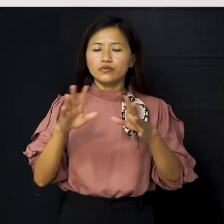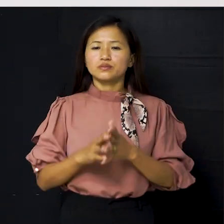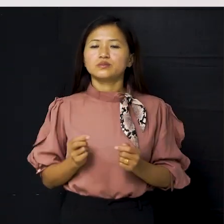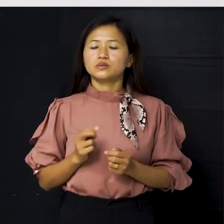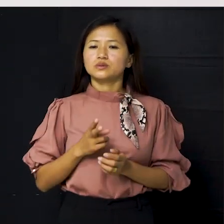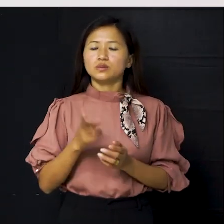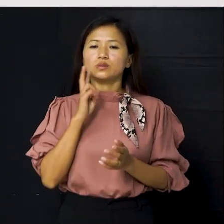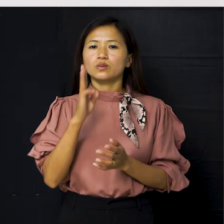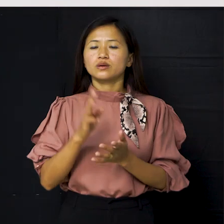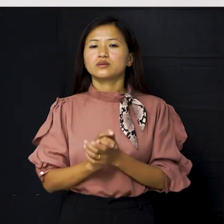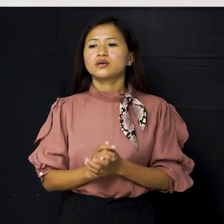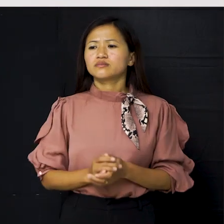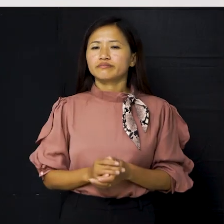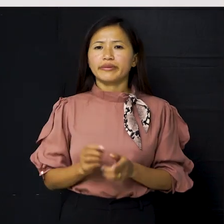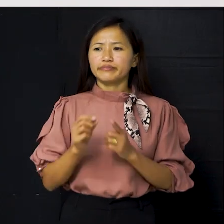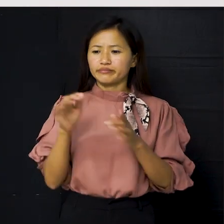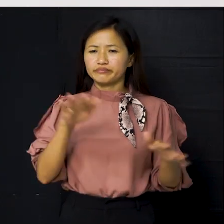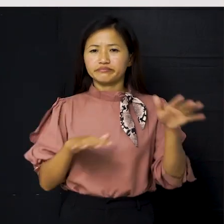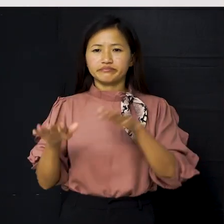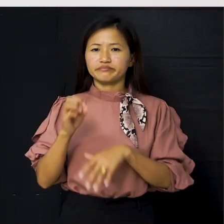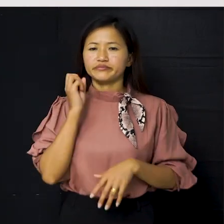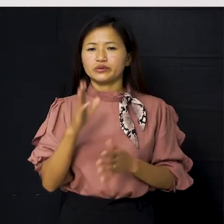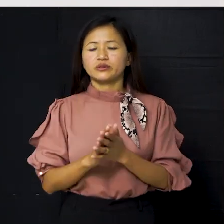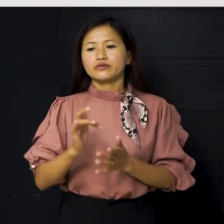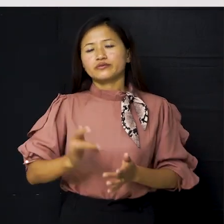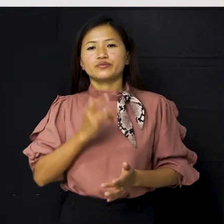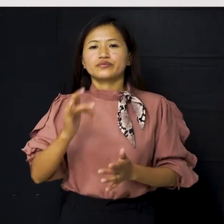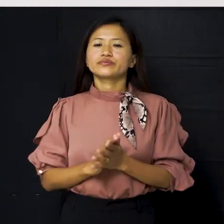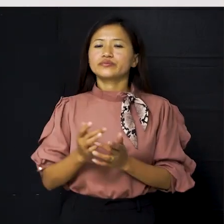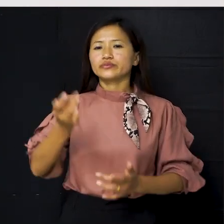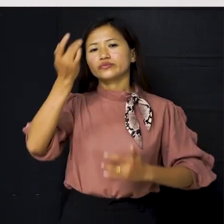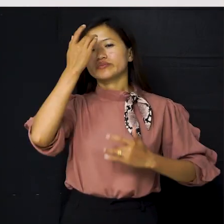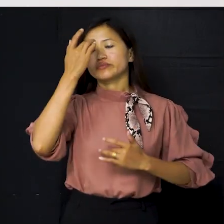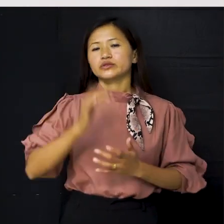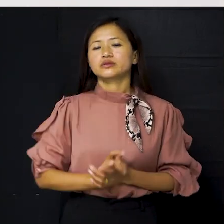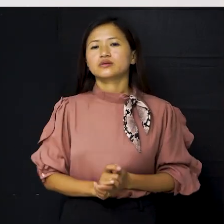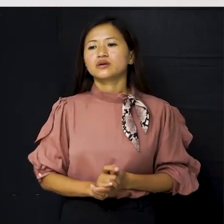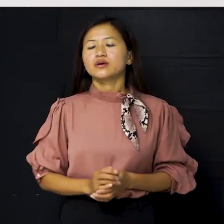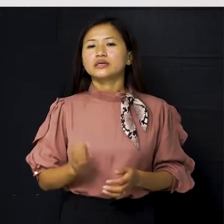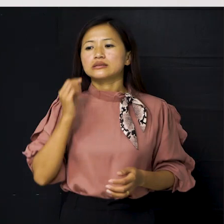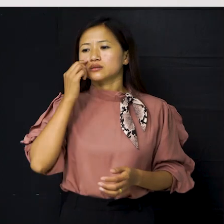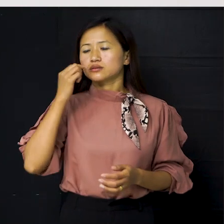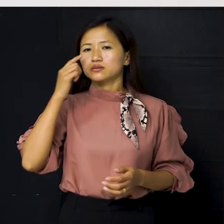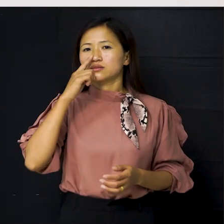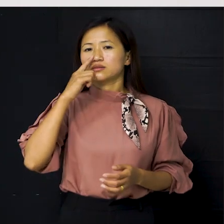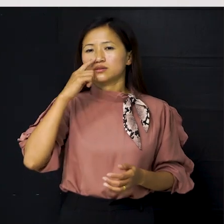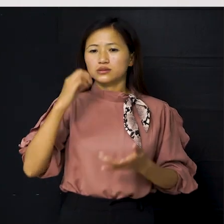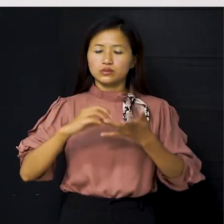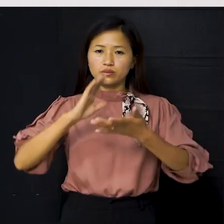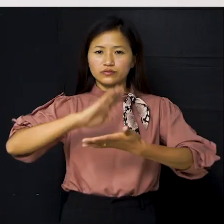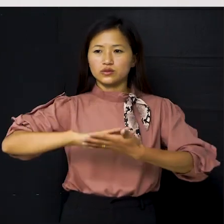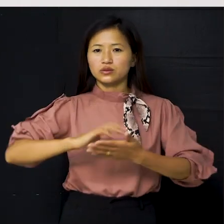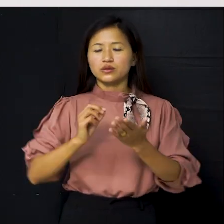could not perform very well, and that time he fell ill. So when he was ill, his wife Nur Jahan, he